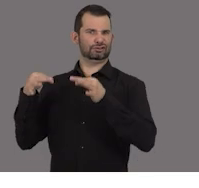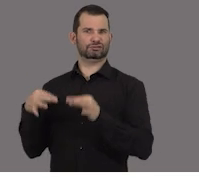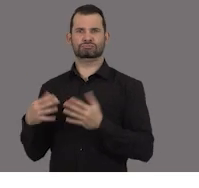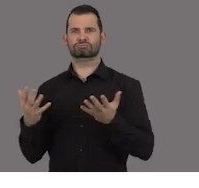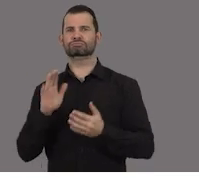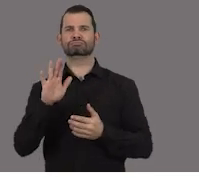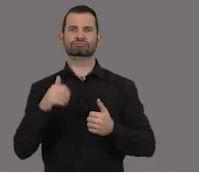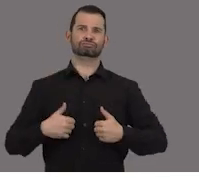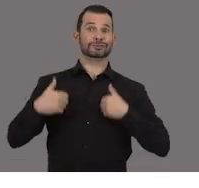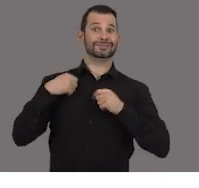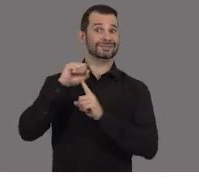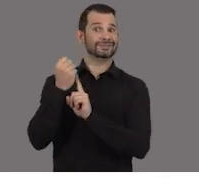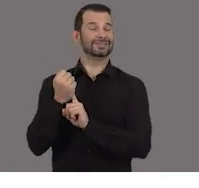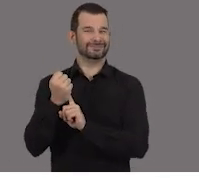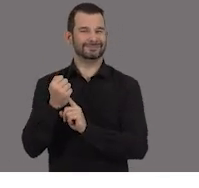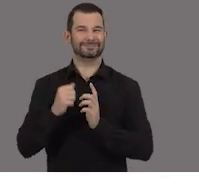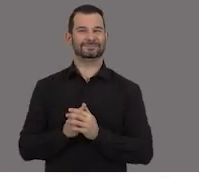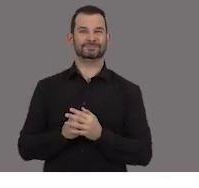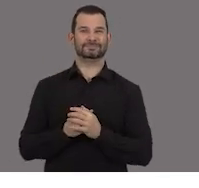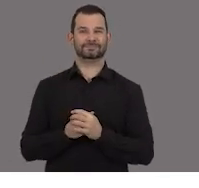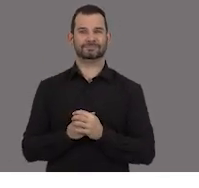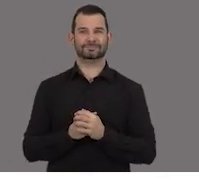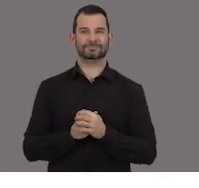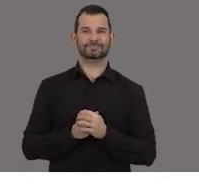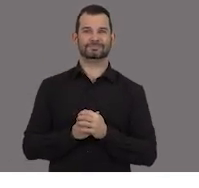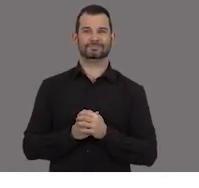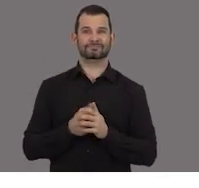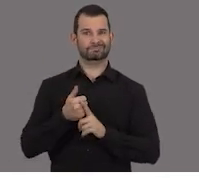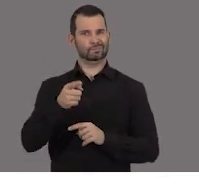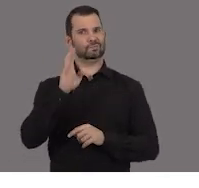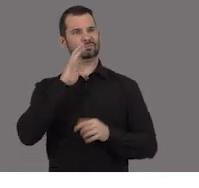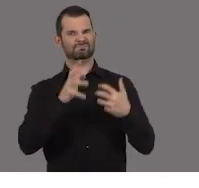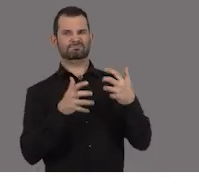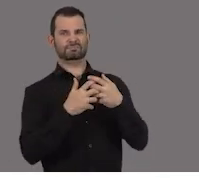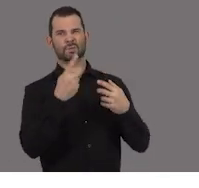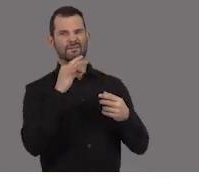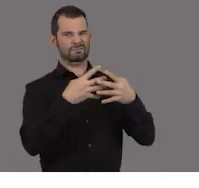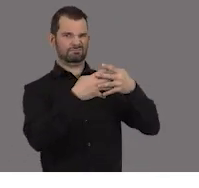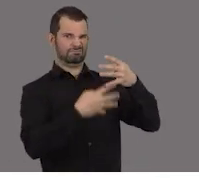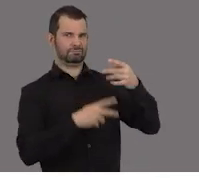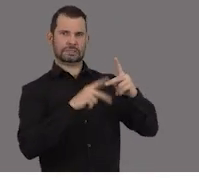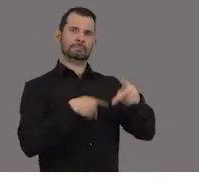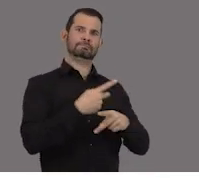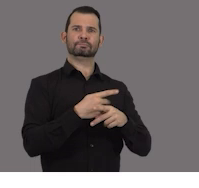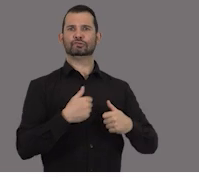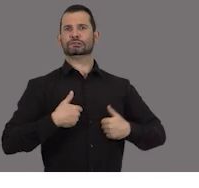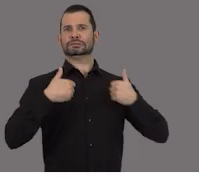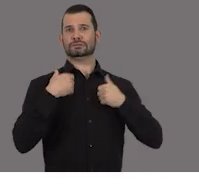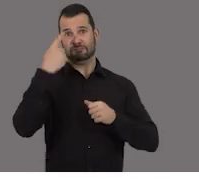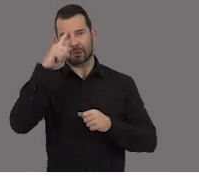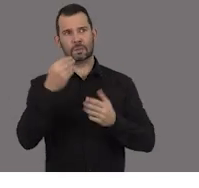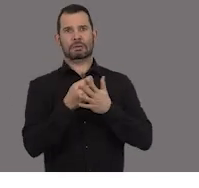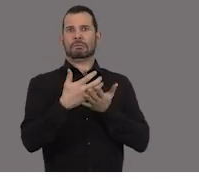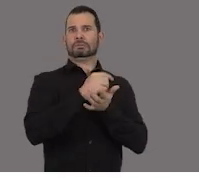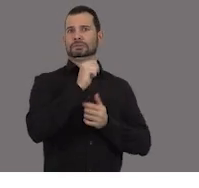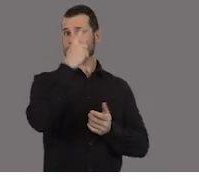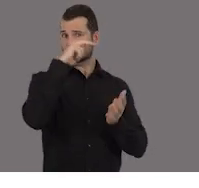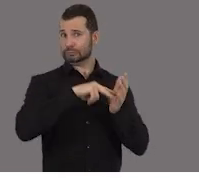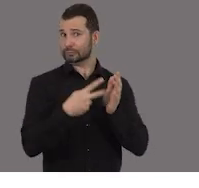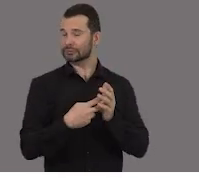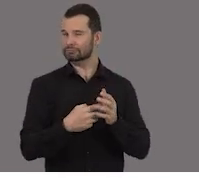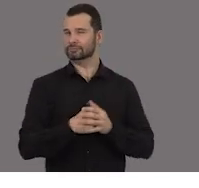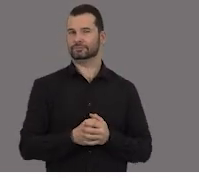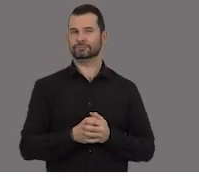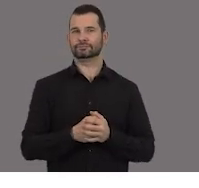your stay in Canada determine your residency status. You are one of the following types of residents for